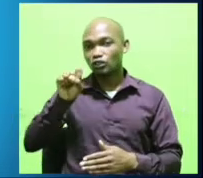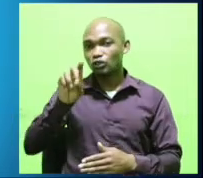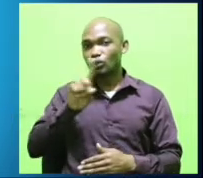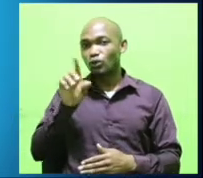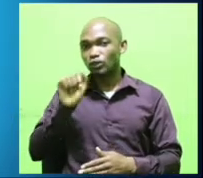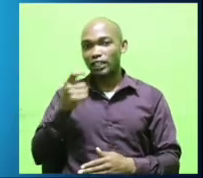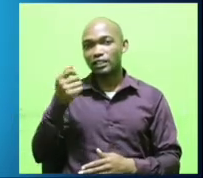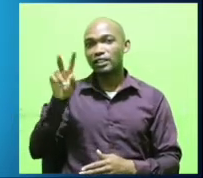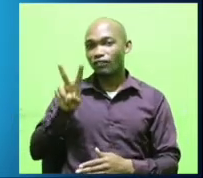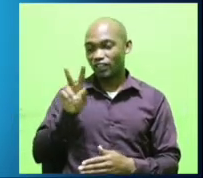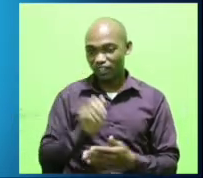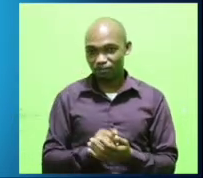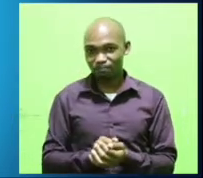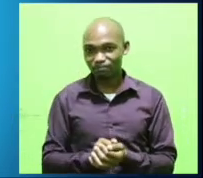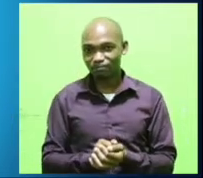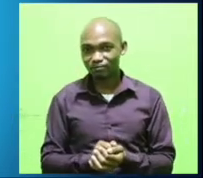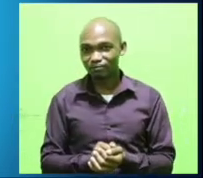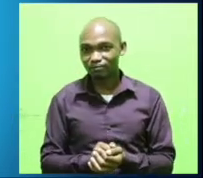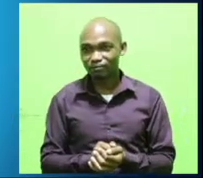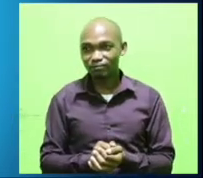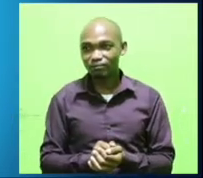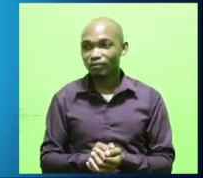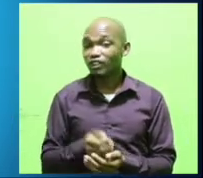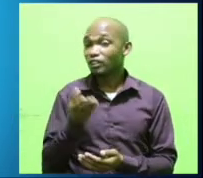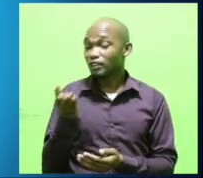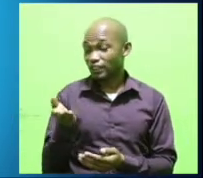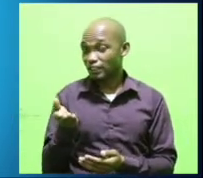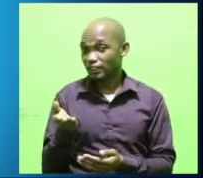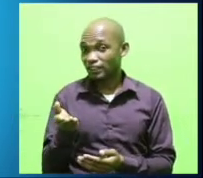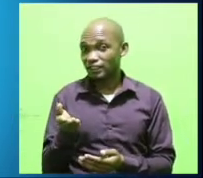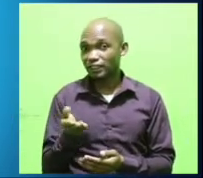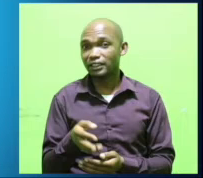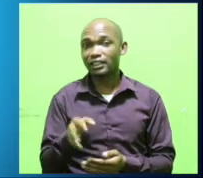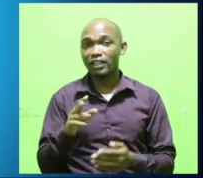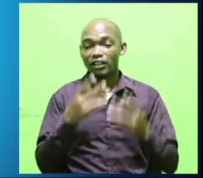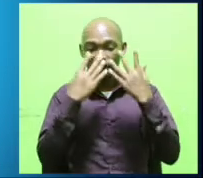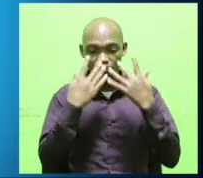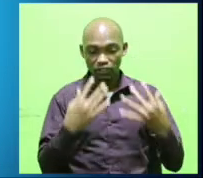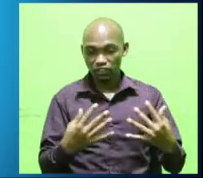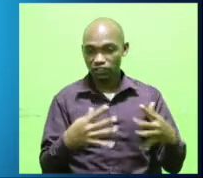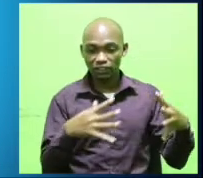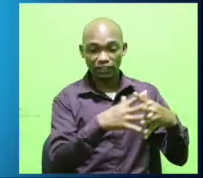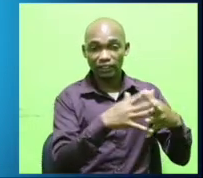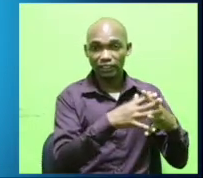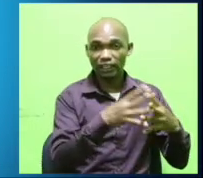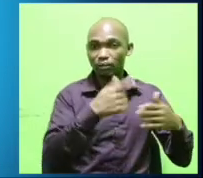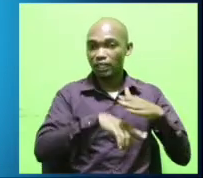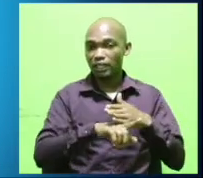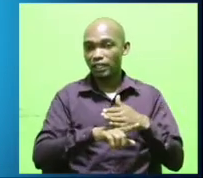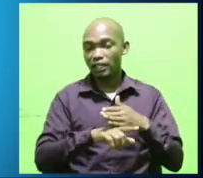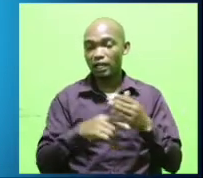TV. Dear students, air enters the respiratory system at the mouth or